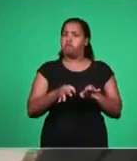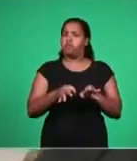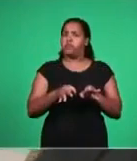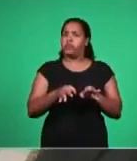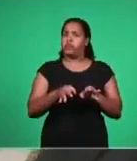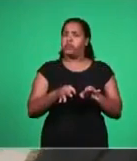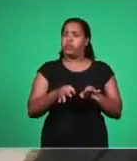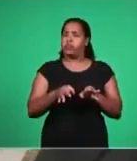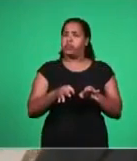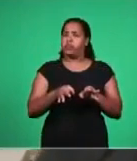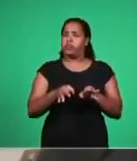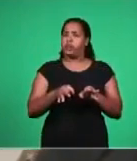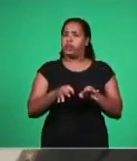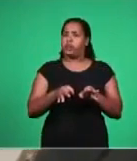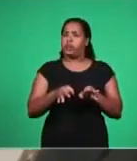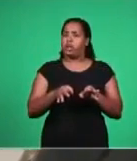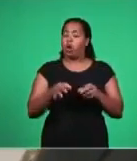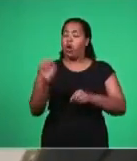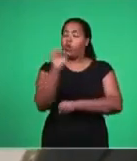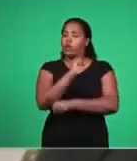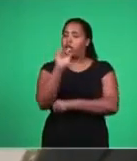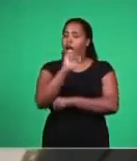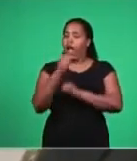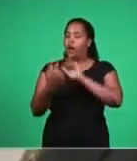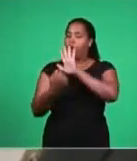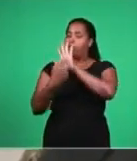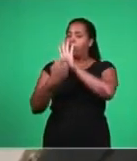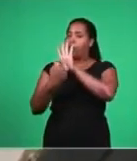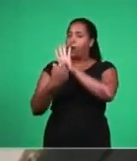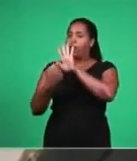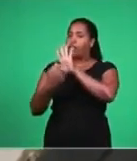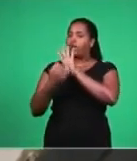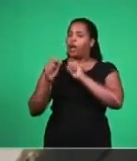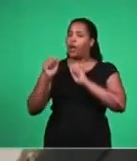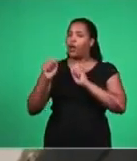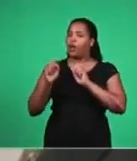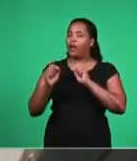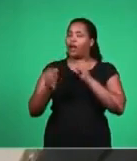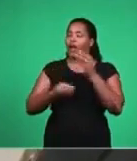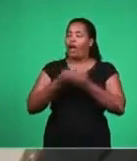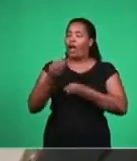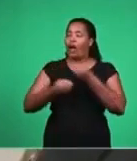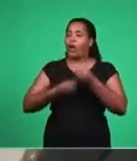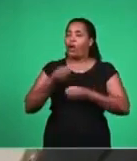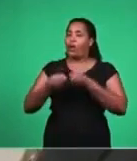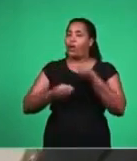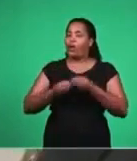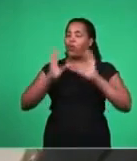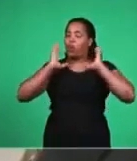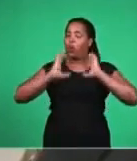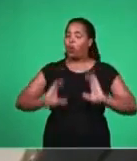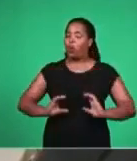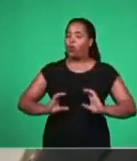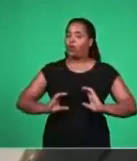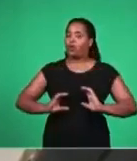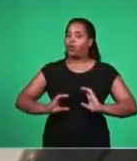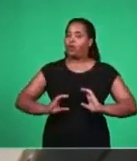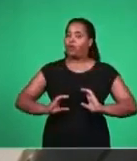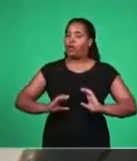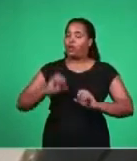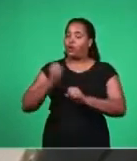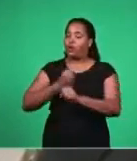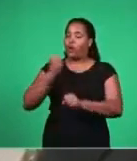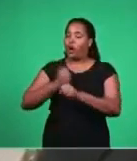Os carros, the chariots. Ali é a posição de uma obra. It is the position of the work that will